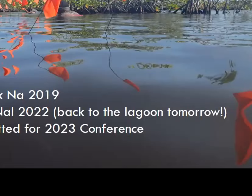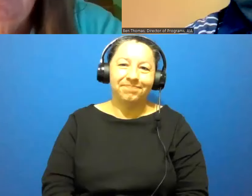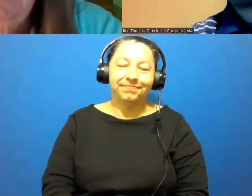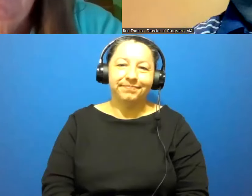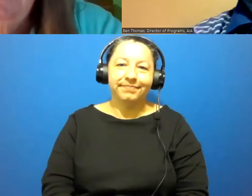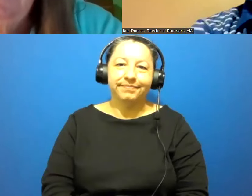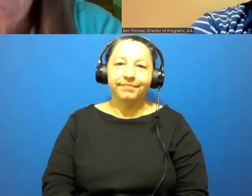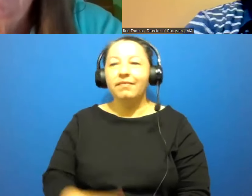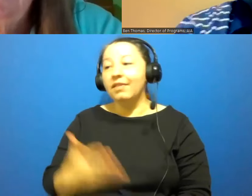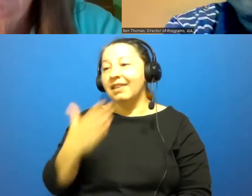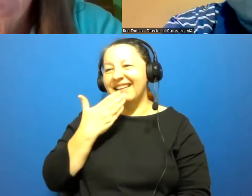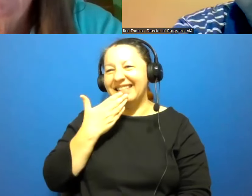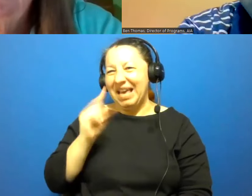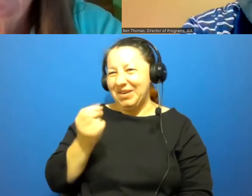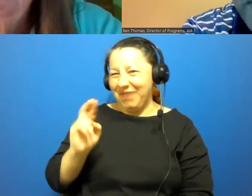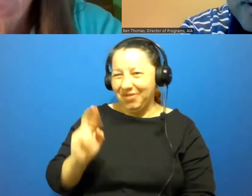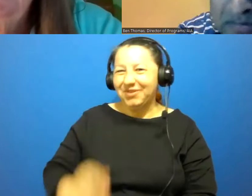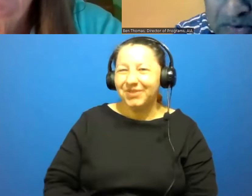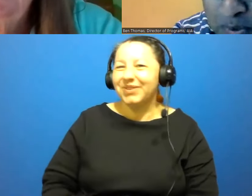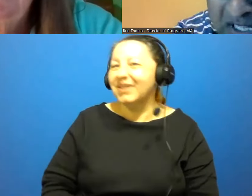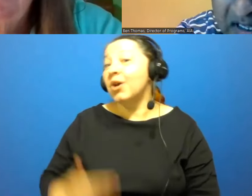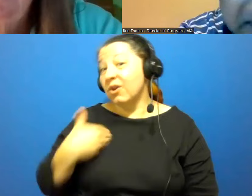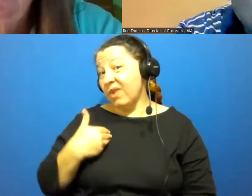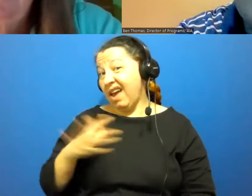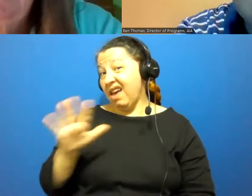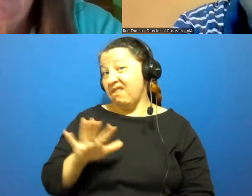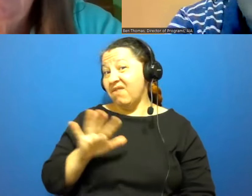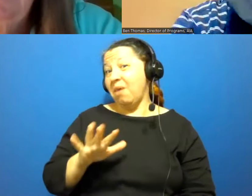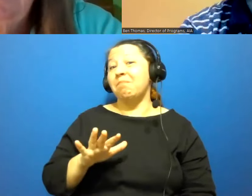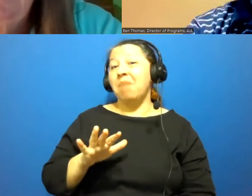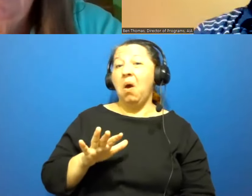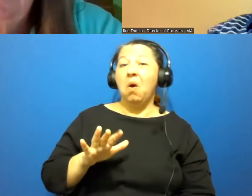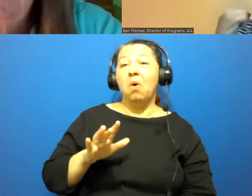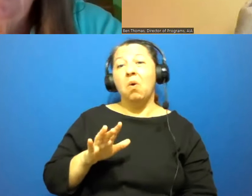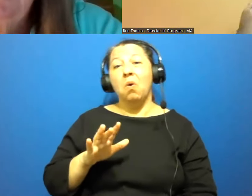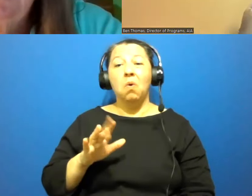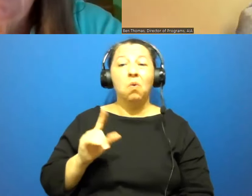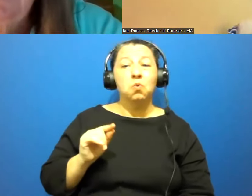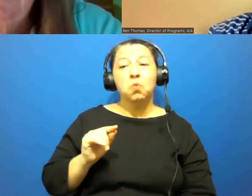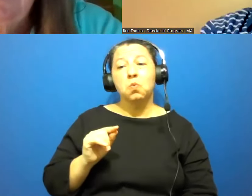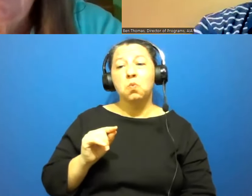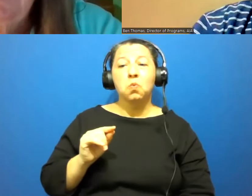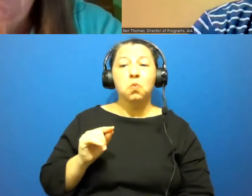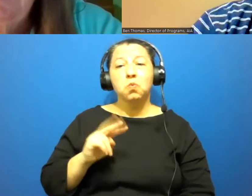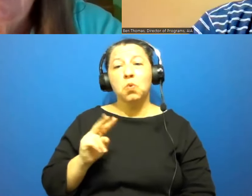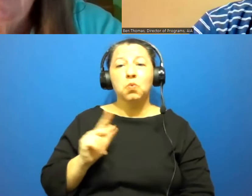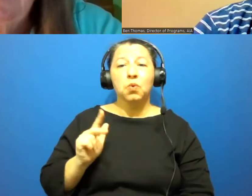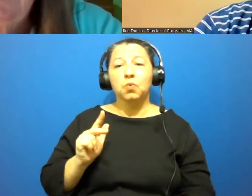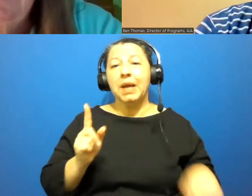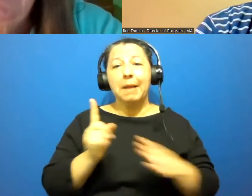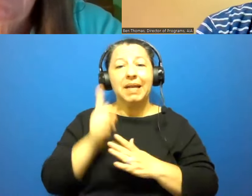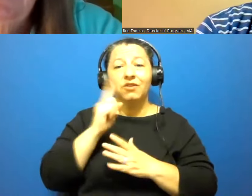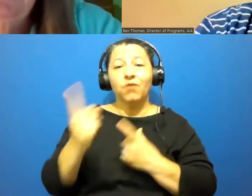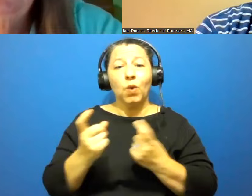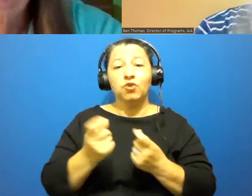Thank you, Heather. We have about 23 minutes for questions, and there are quite a few